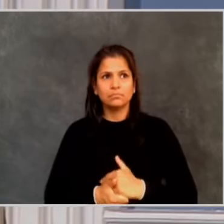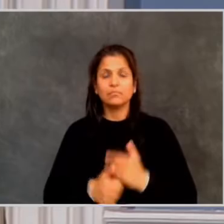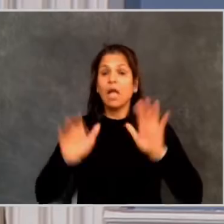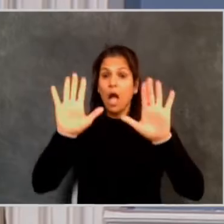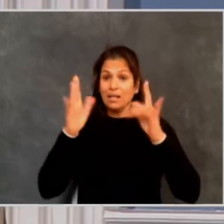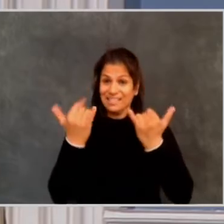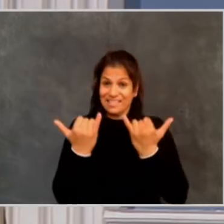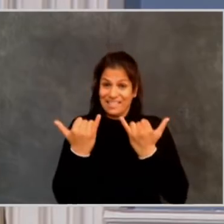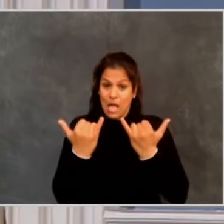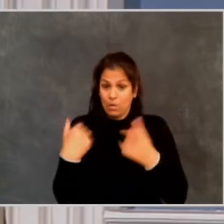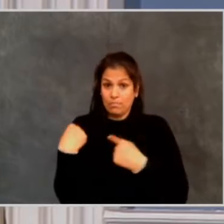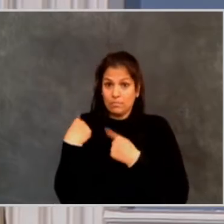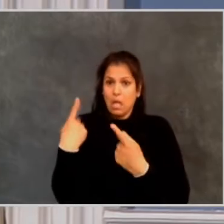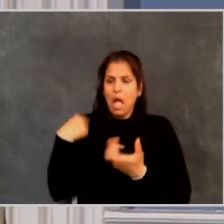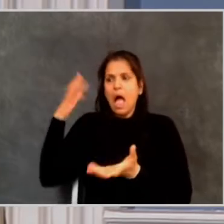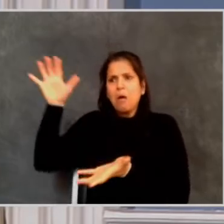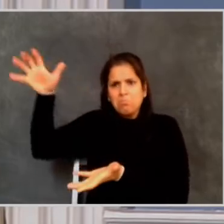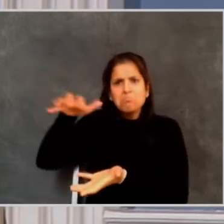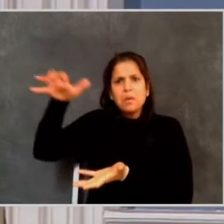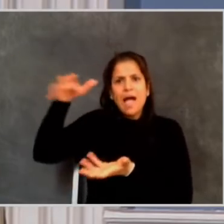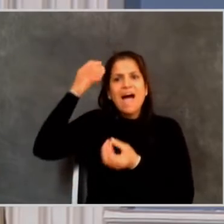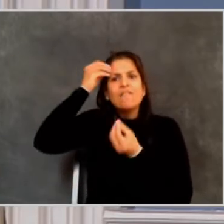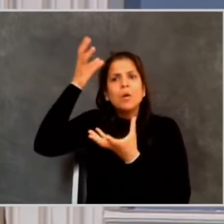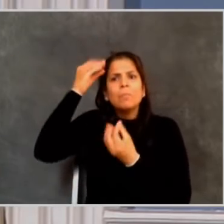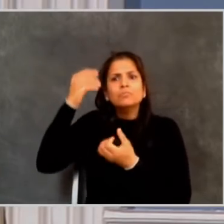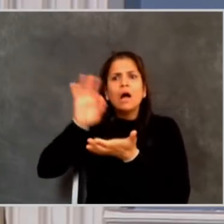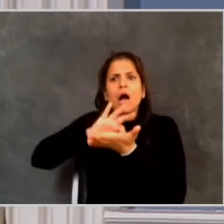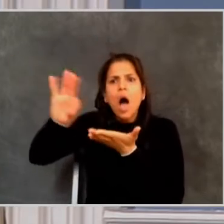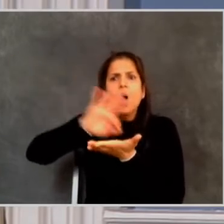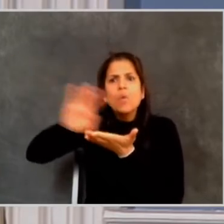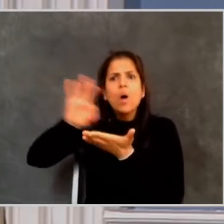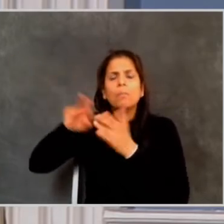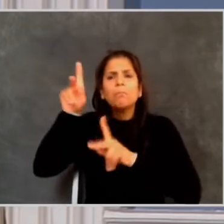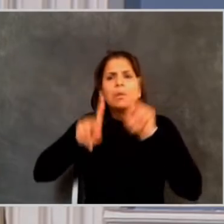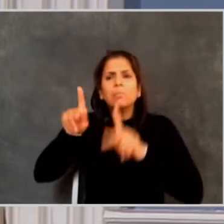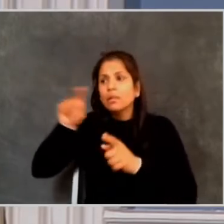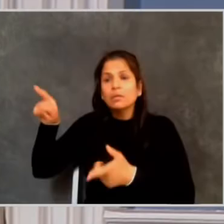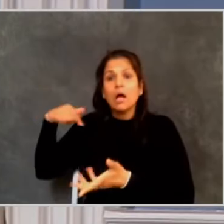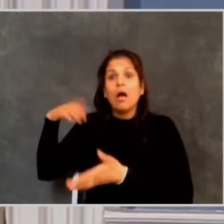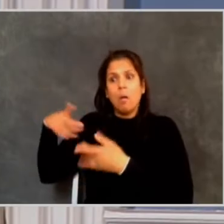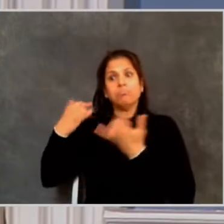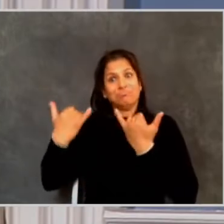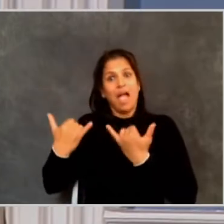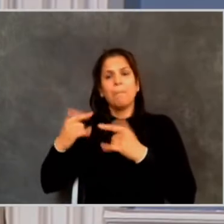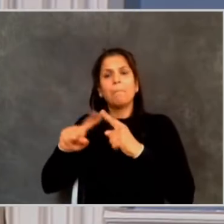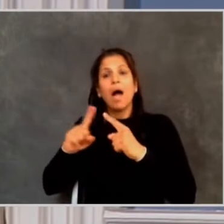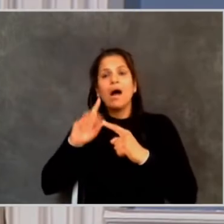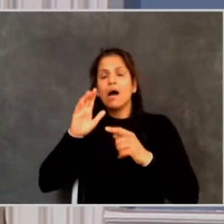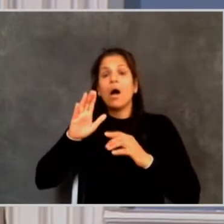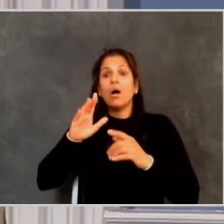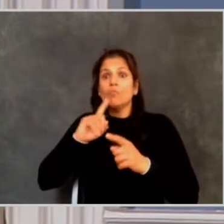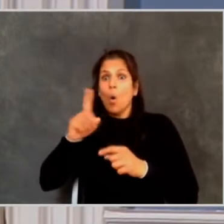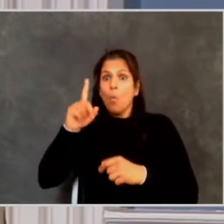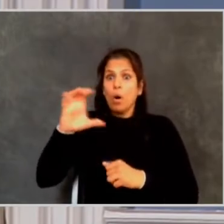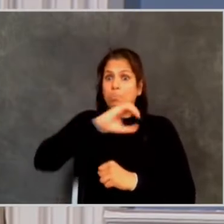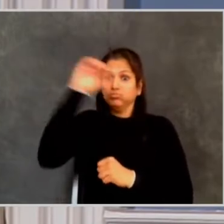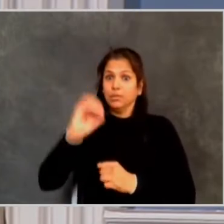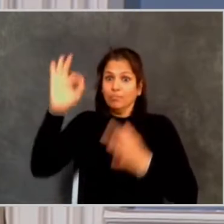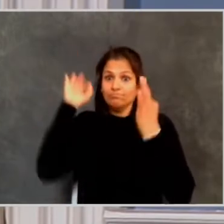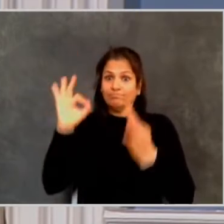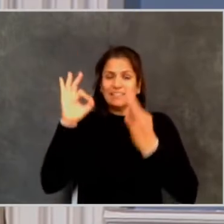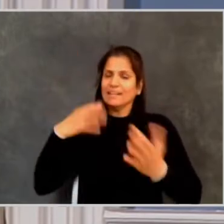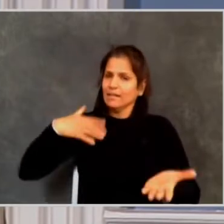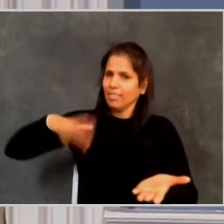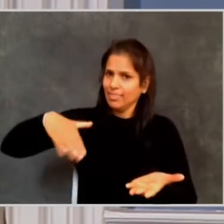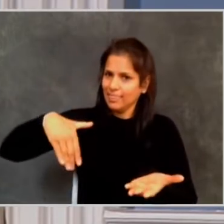act now in urgency. And it's a reminder that it's not just about what the health department can do. It's